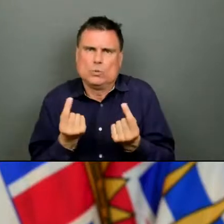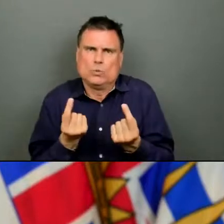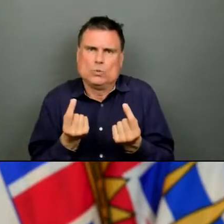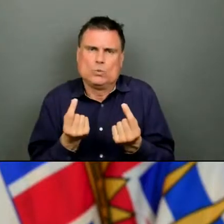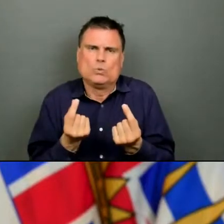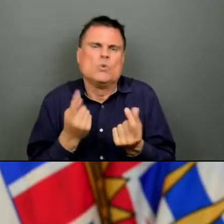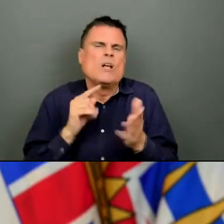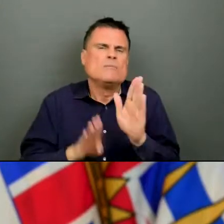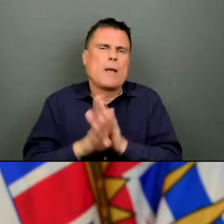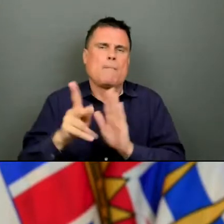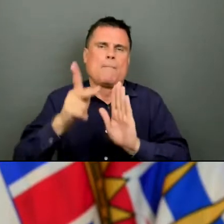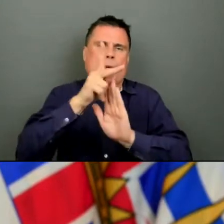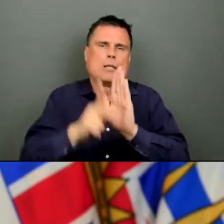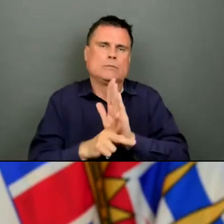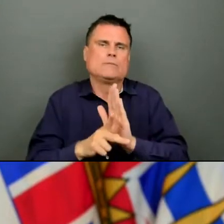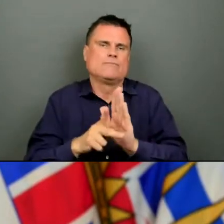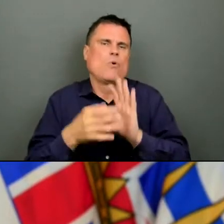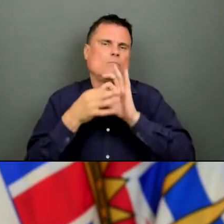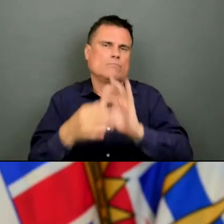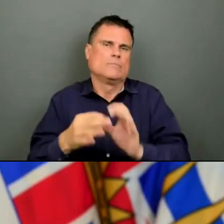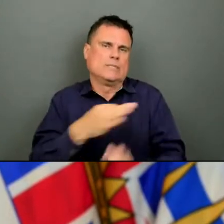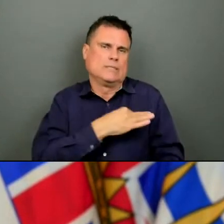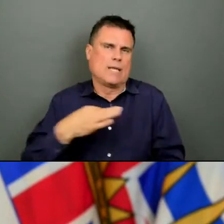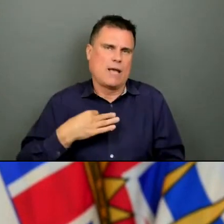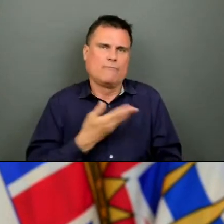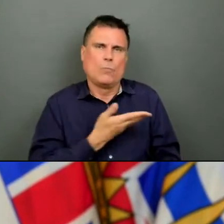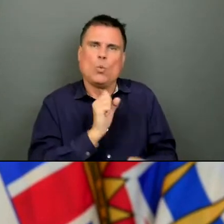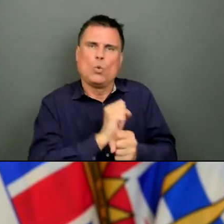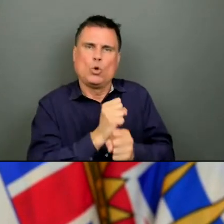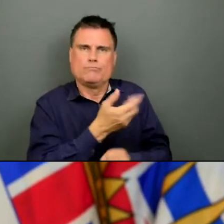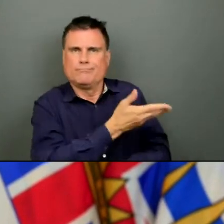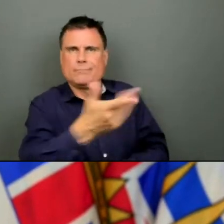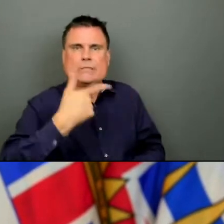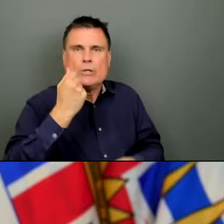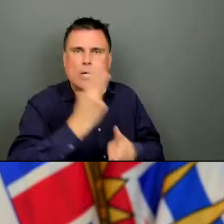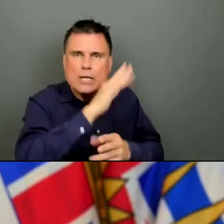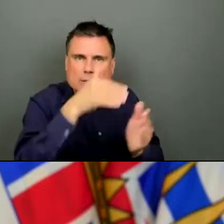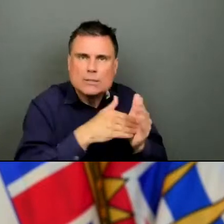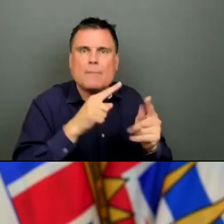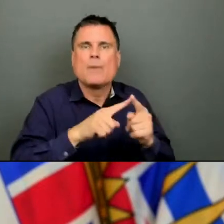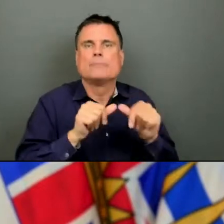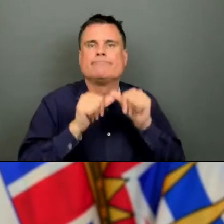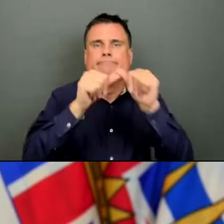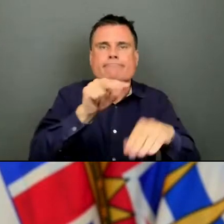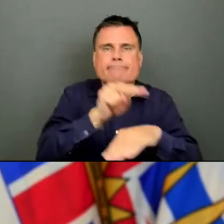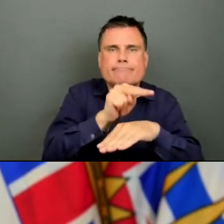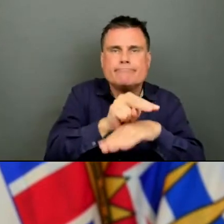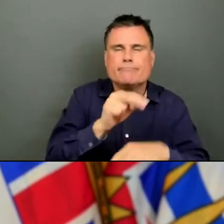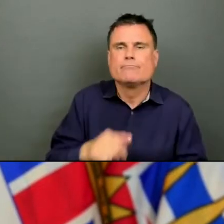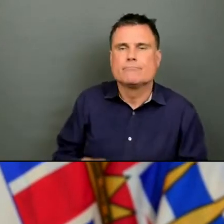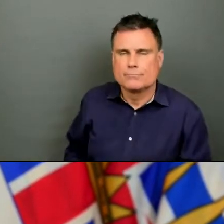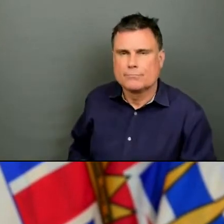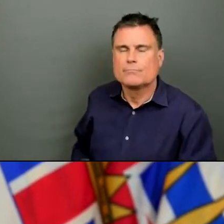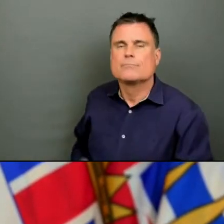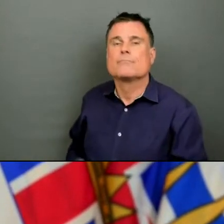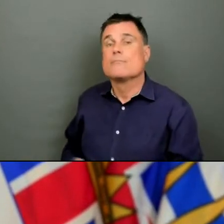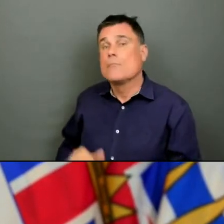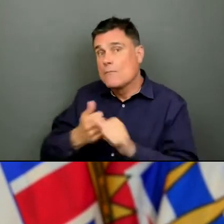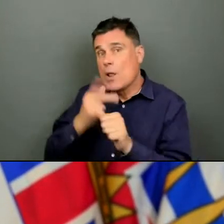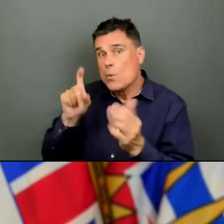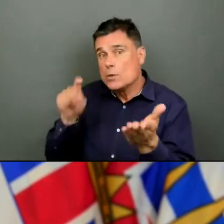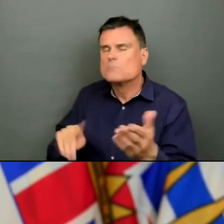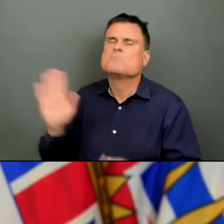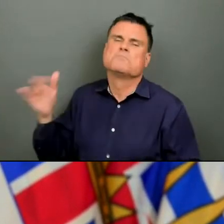for workers in long-term care. Justine, do you have a follow-up? I do, thanks. In a